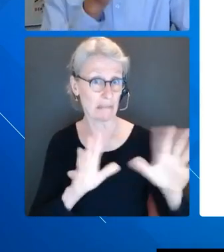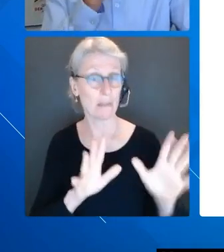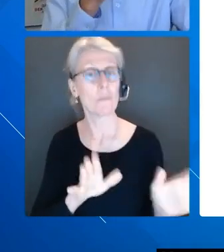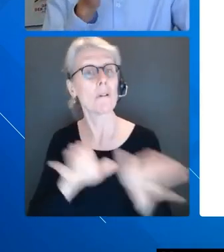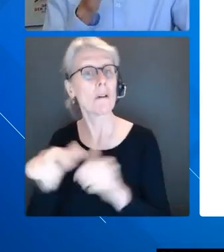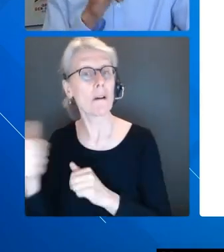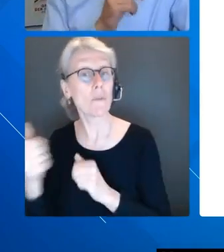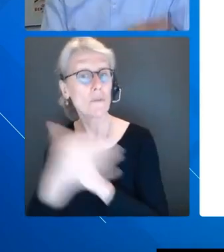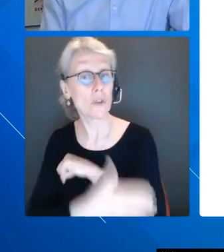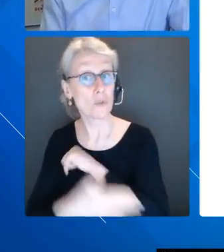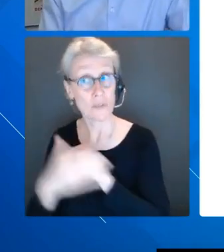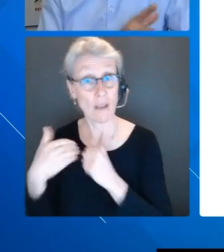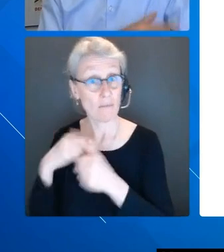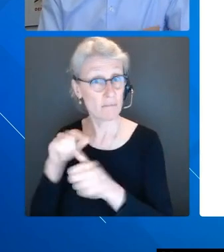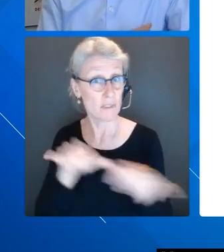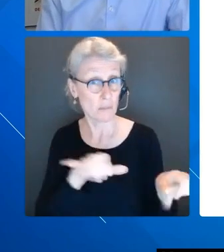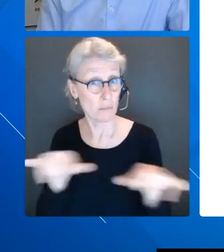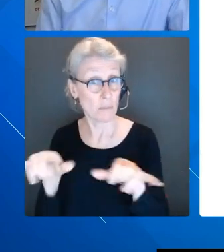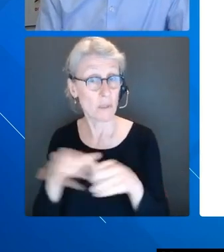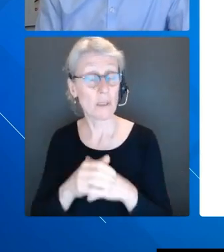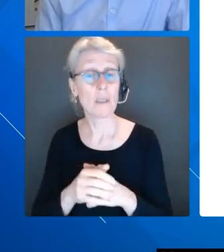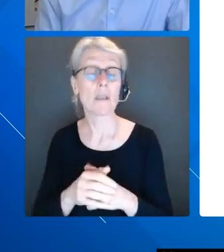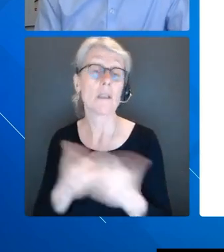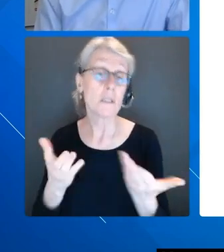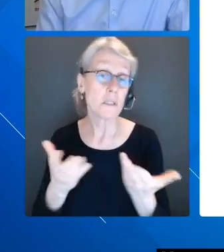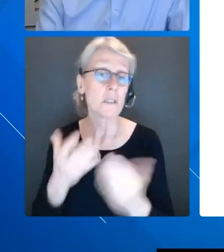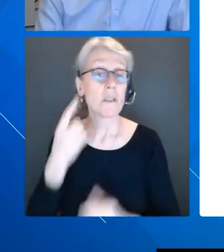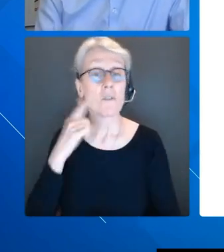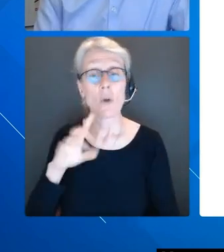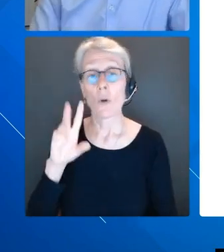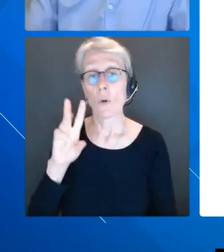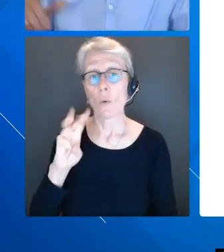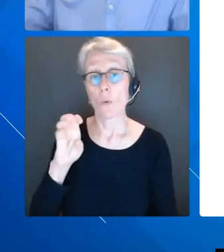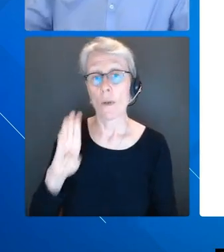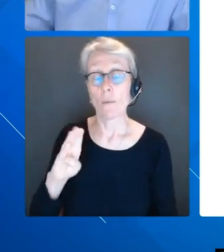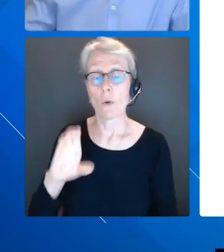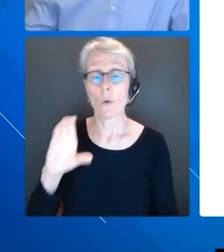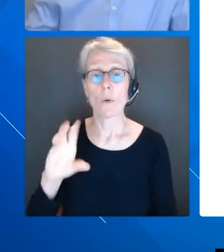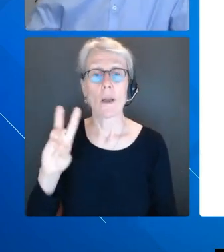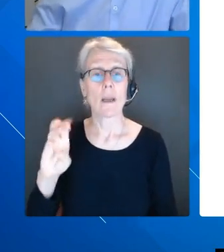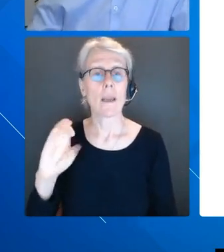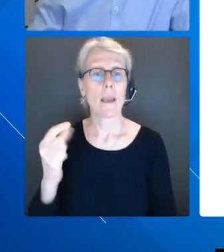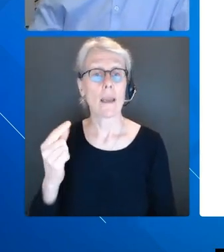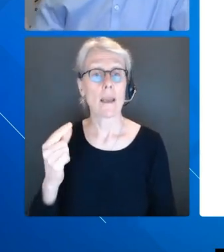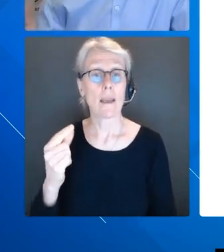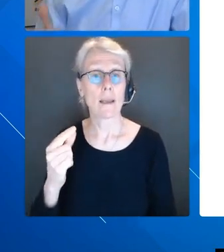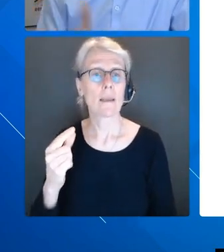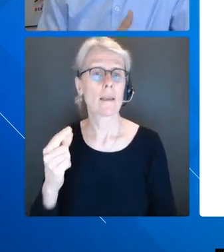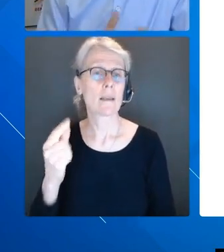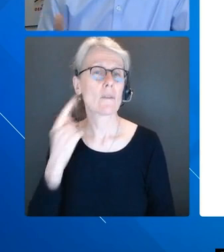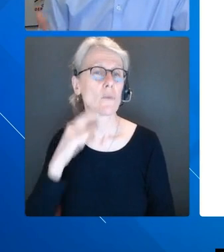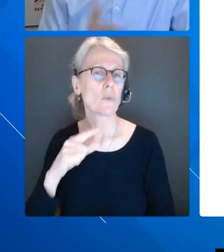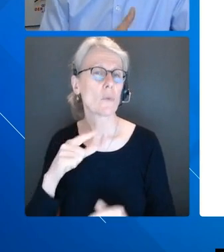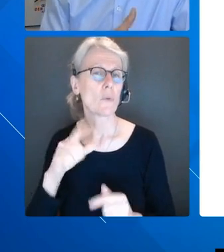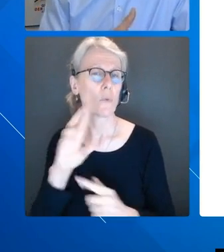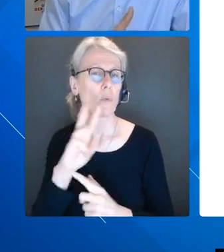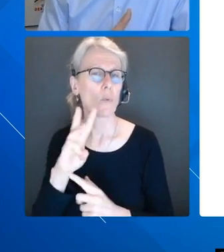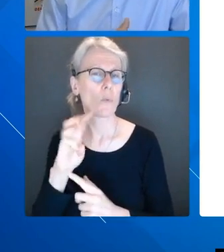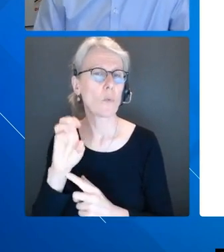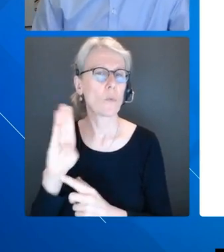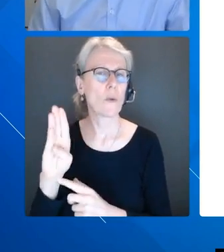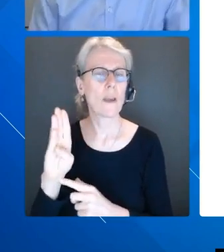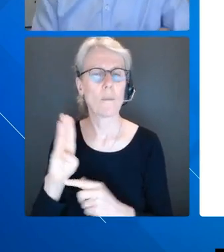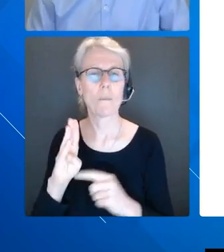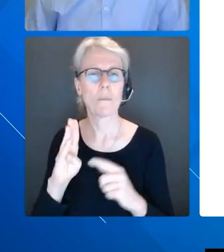itself is the WCAG or WCAG guidelines. If I could have answered this 5-ish